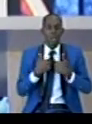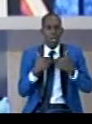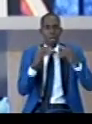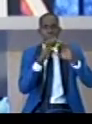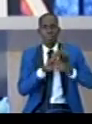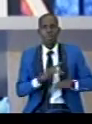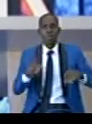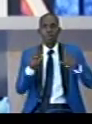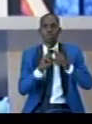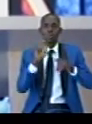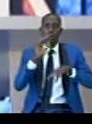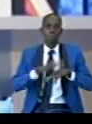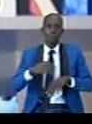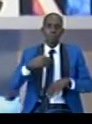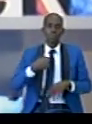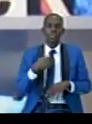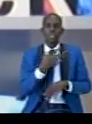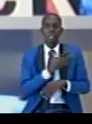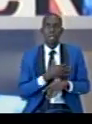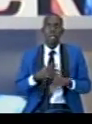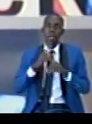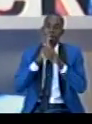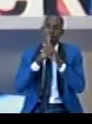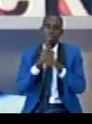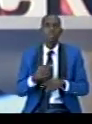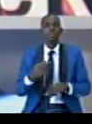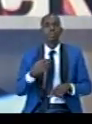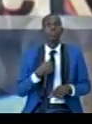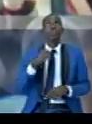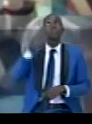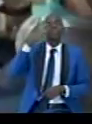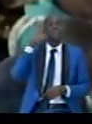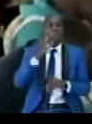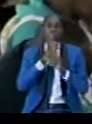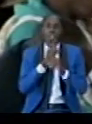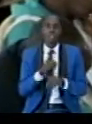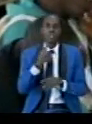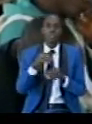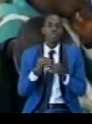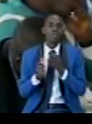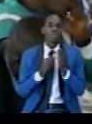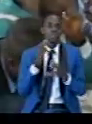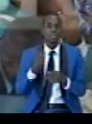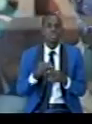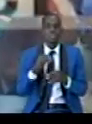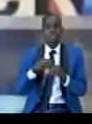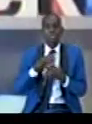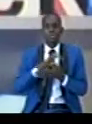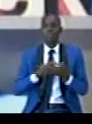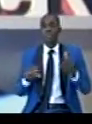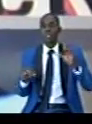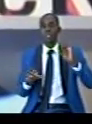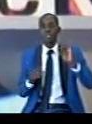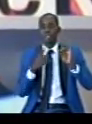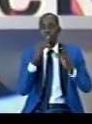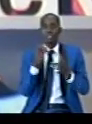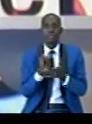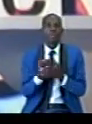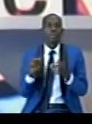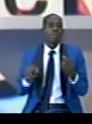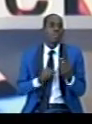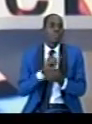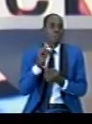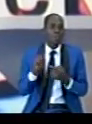also upon me and answer me. He will answer you. And then in verse 8, it says, when